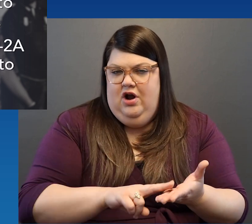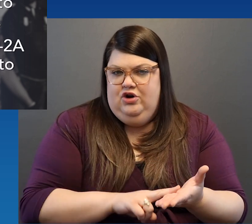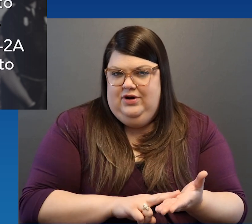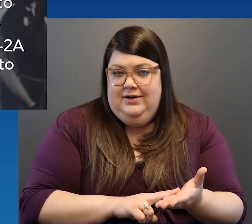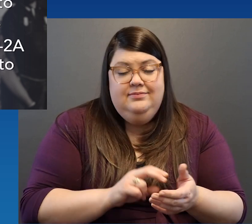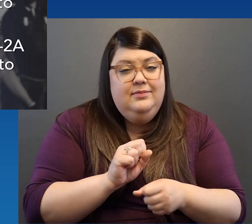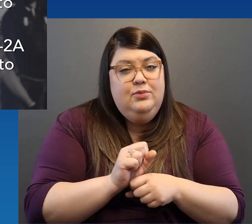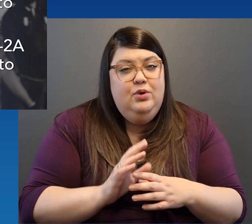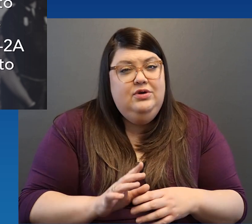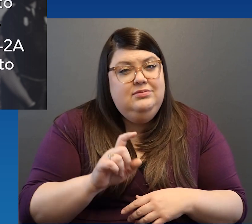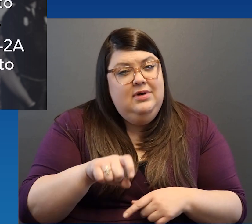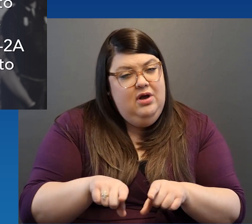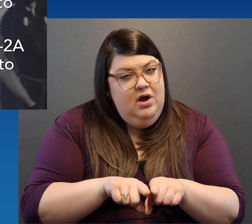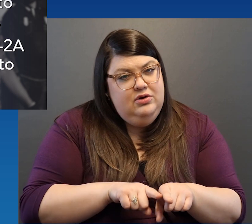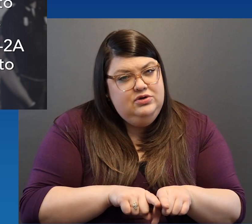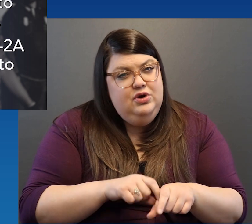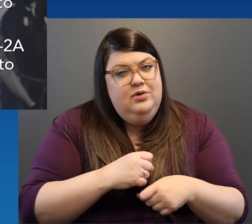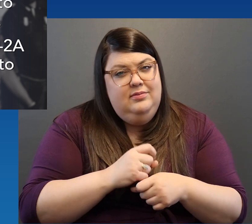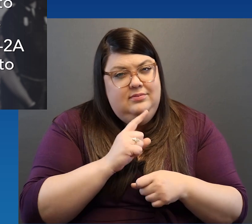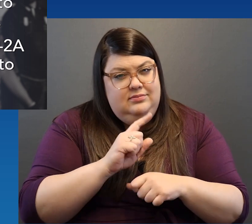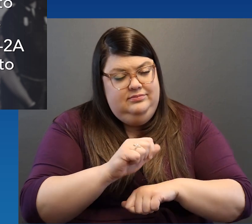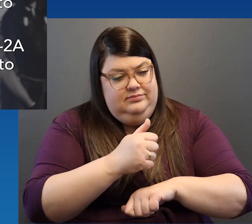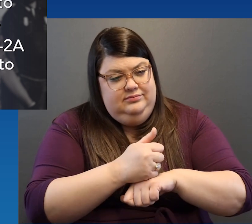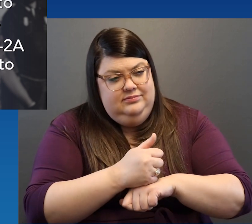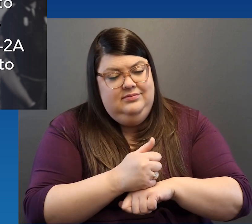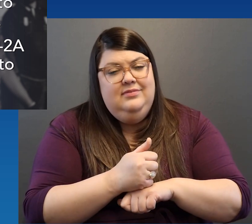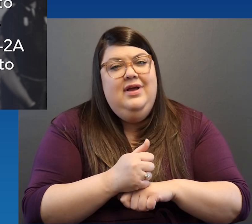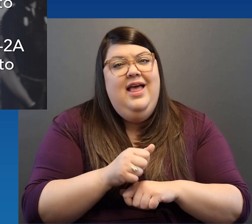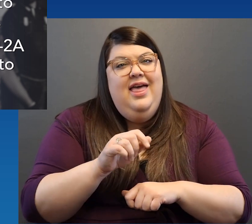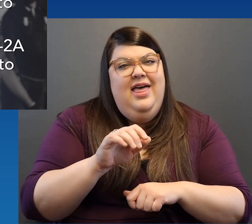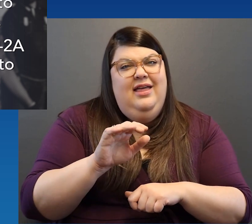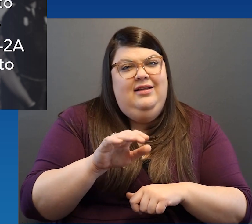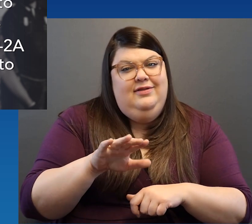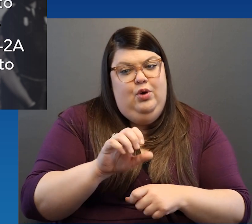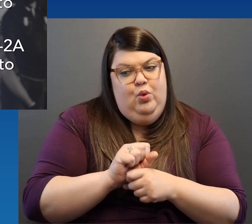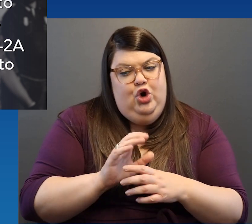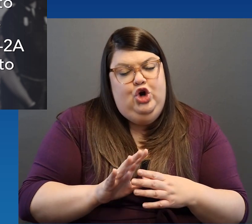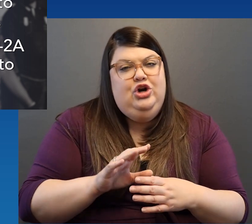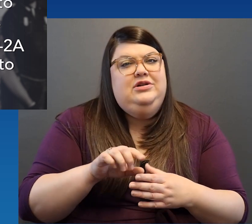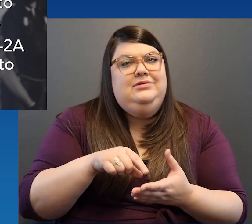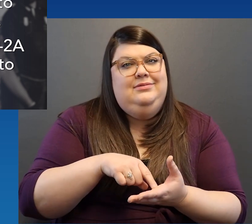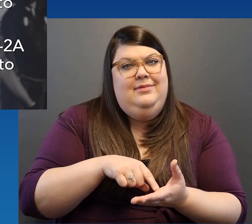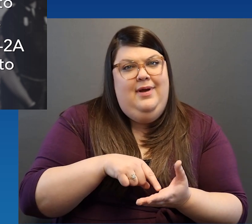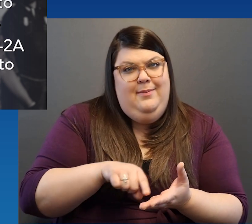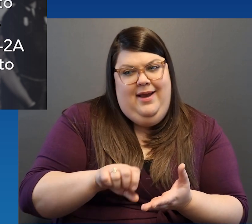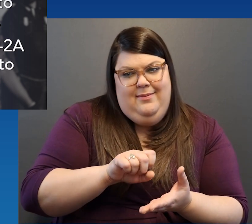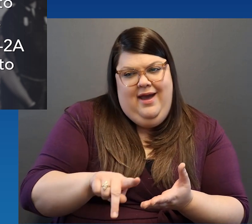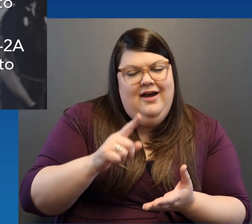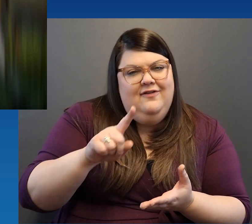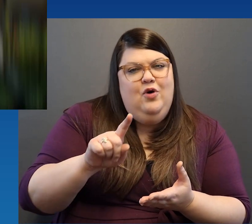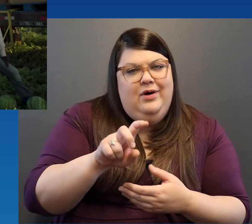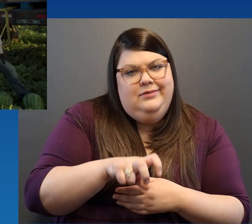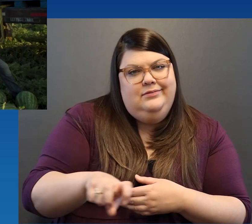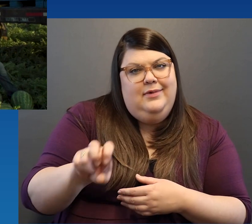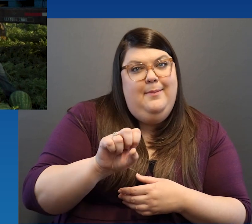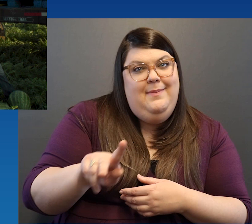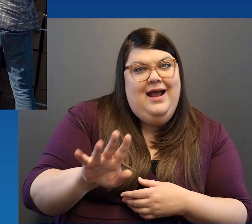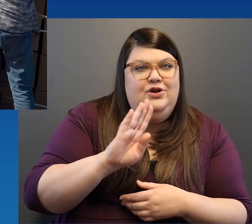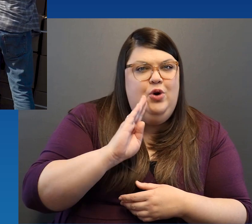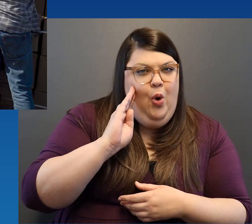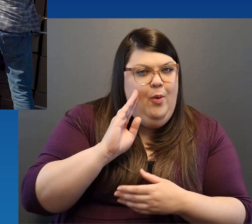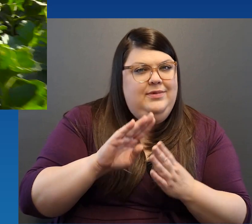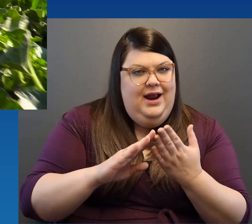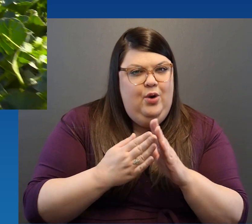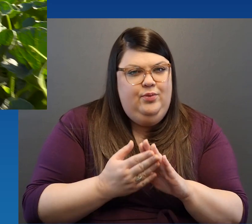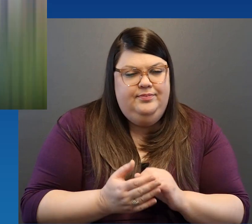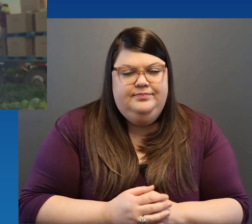Employers also must arrange to have H-2A workers' return expenses covered prior to their returning to their hometowns.